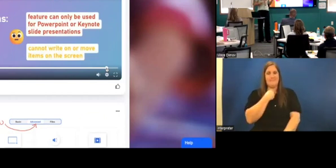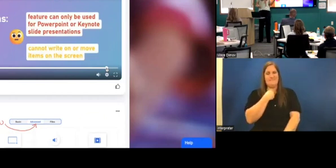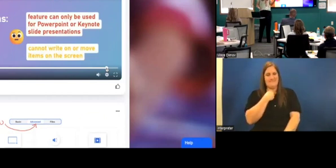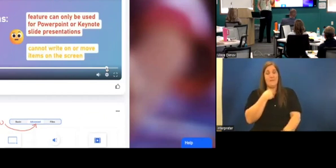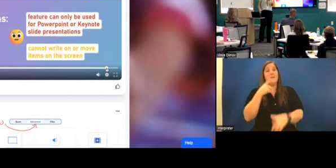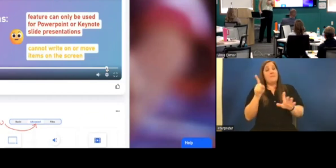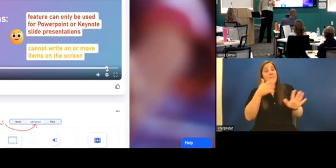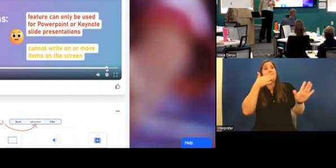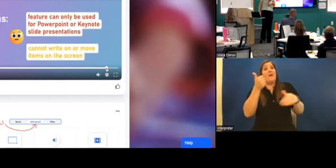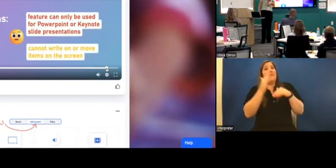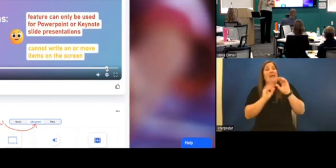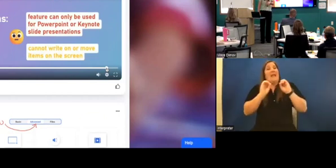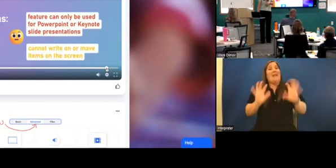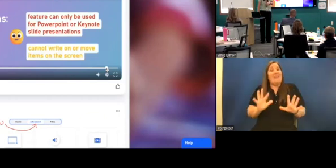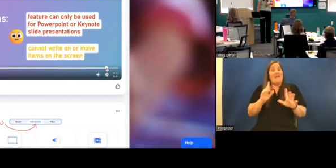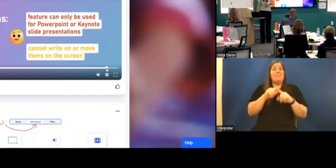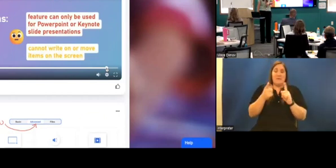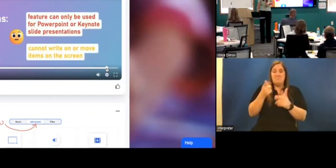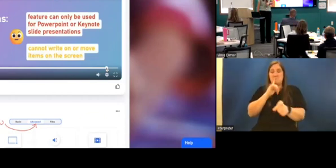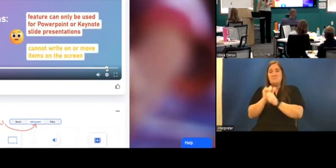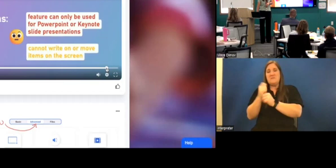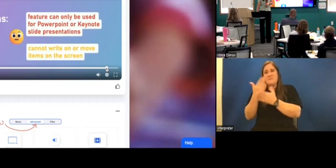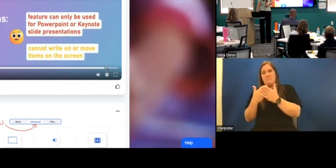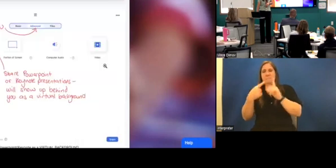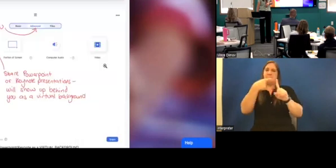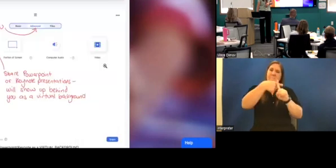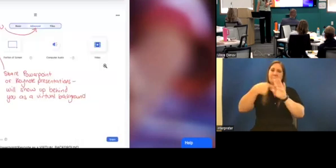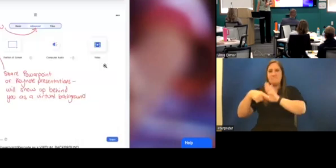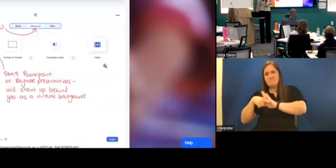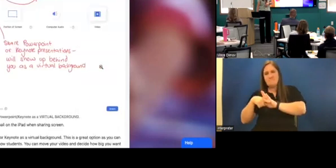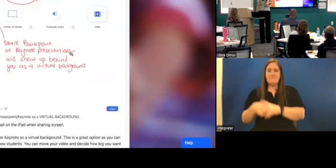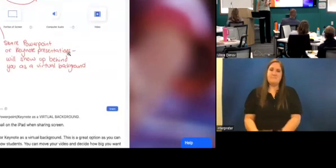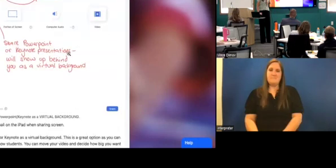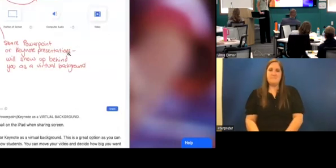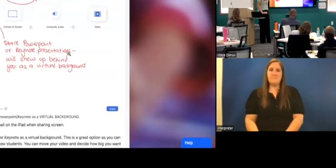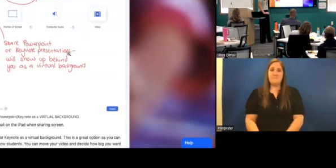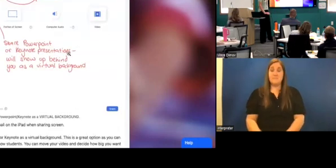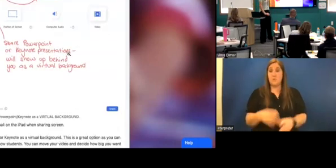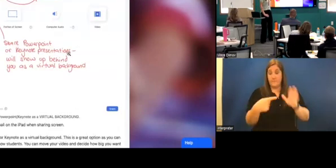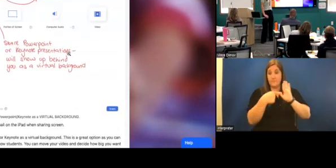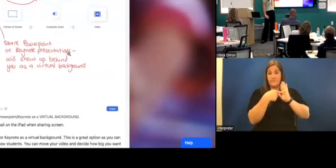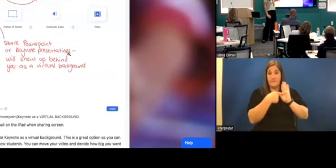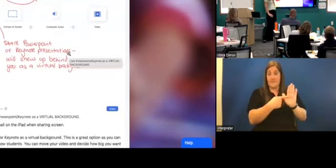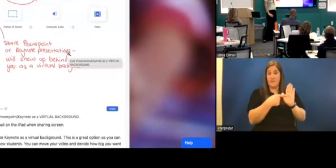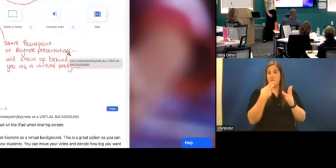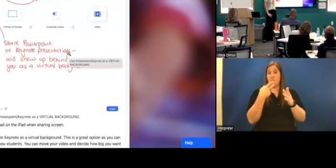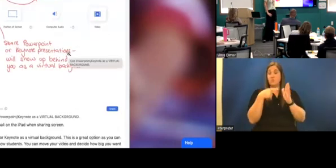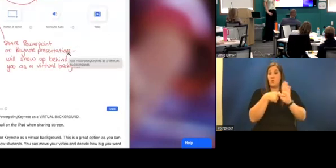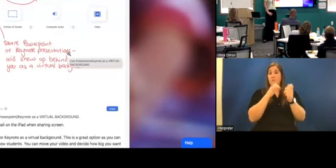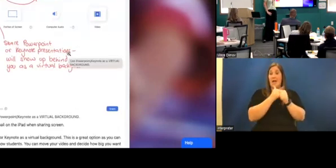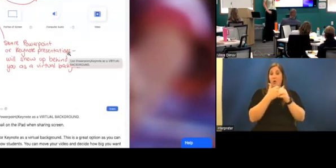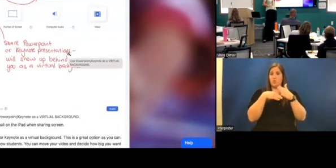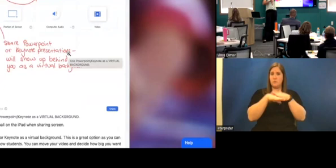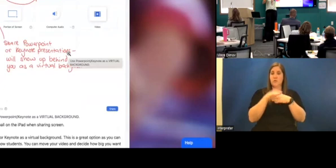So better than nothing, but there are some negative things about it. So let me show you. This slide right here shows how to access it. So when you go to like